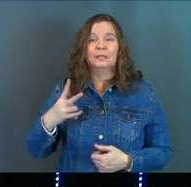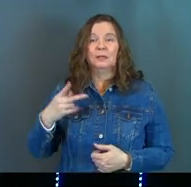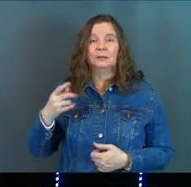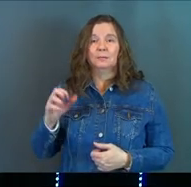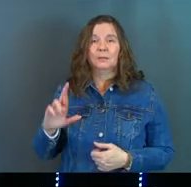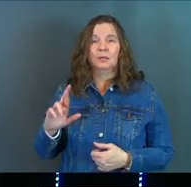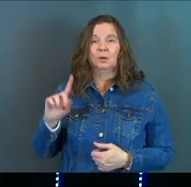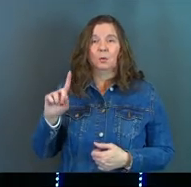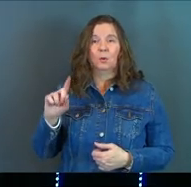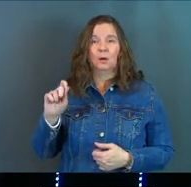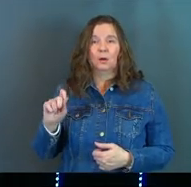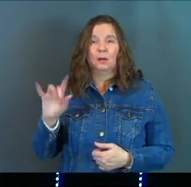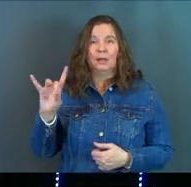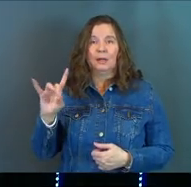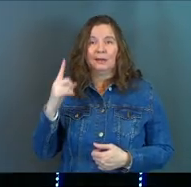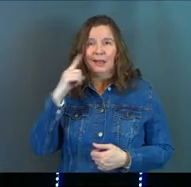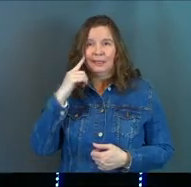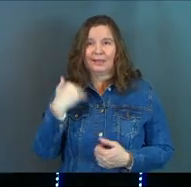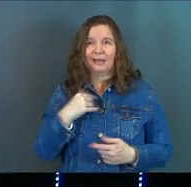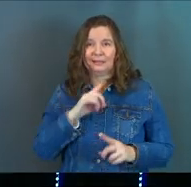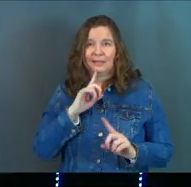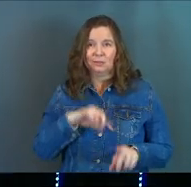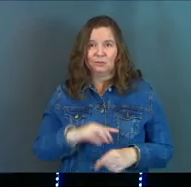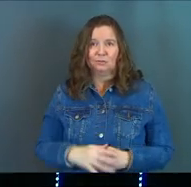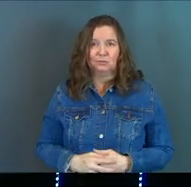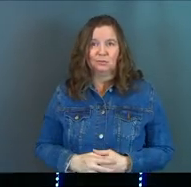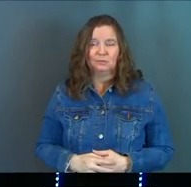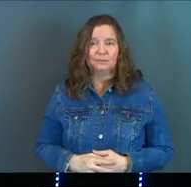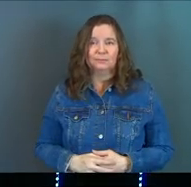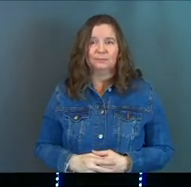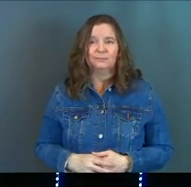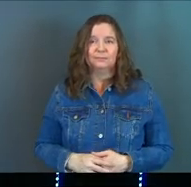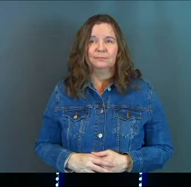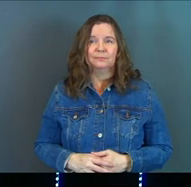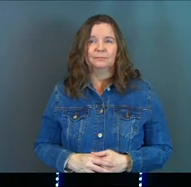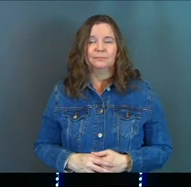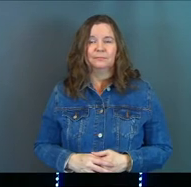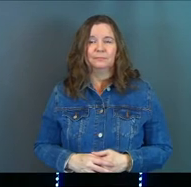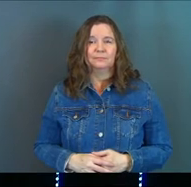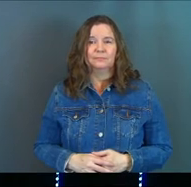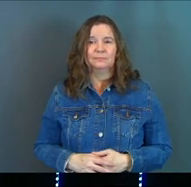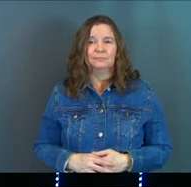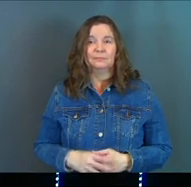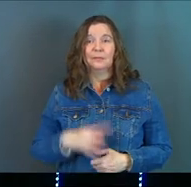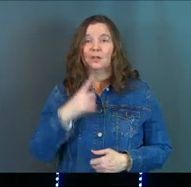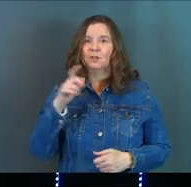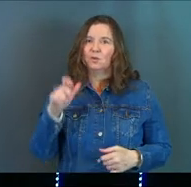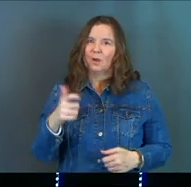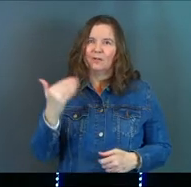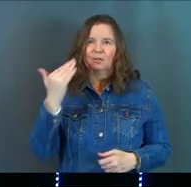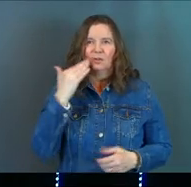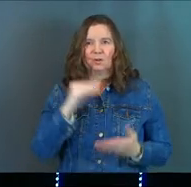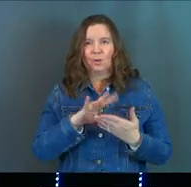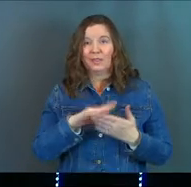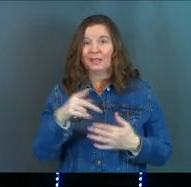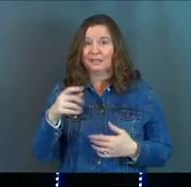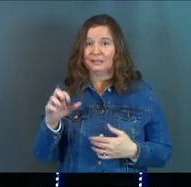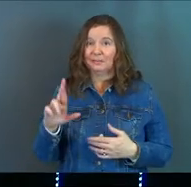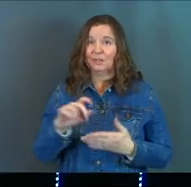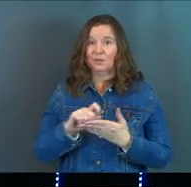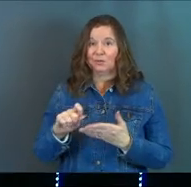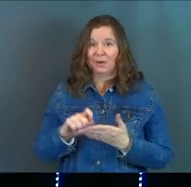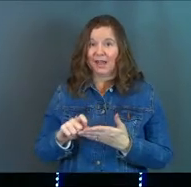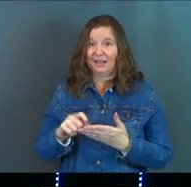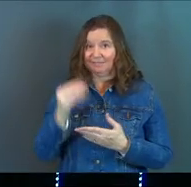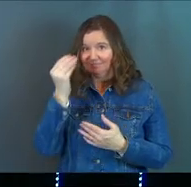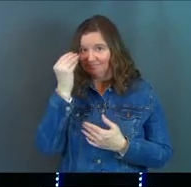2 Peter 1:8, I think, has the answer. In 2 Peter 1:8, and you've got to note that this is Peter writing this,